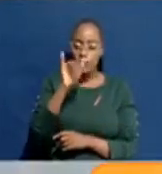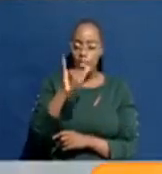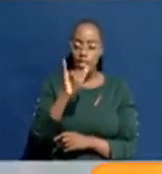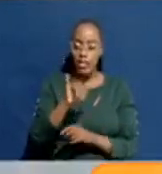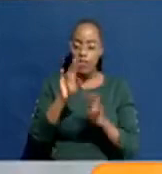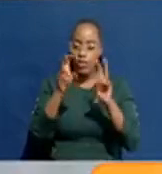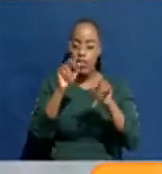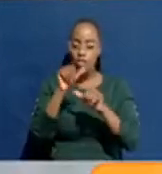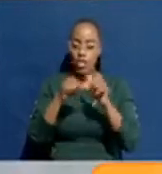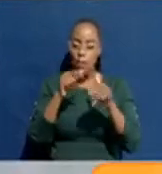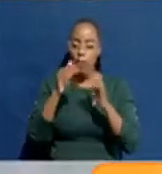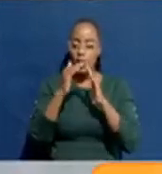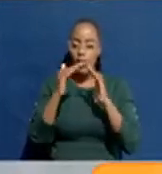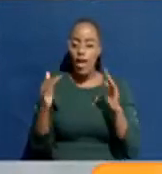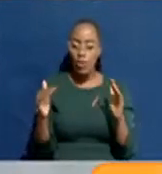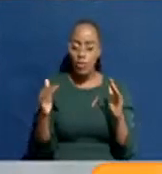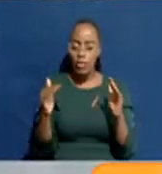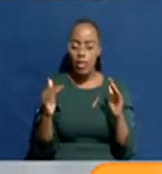of the housing